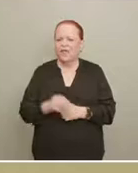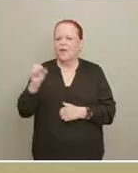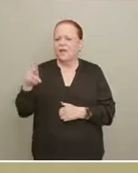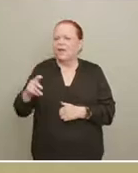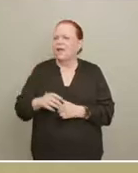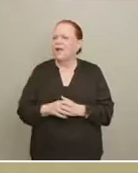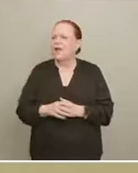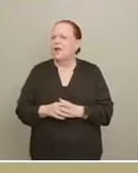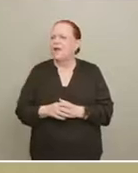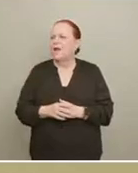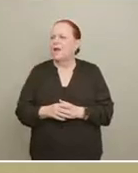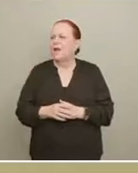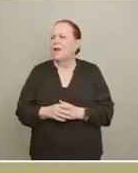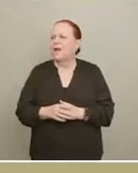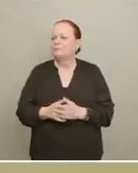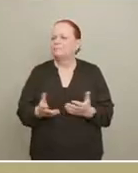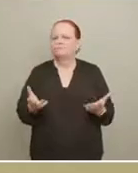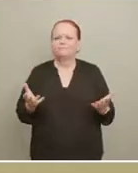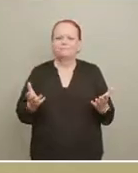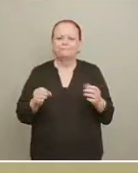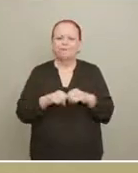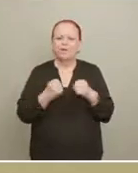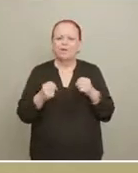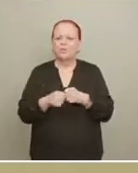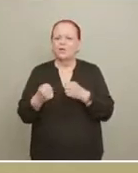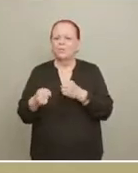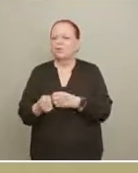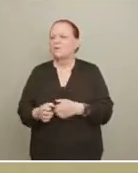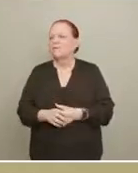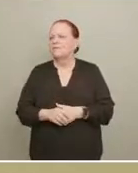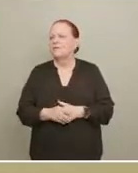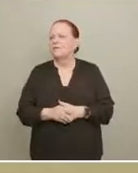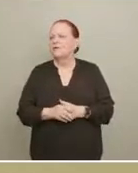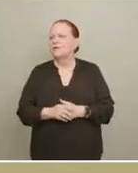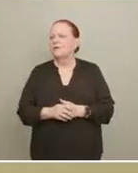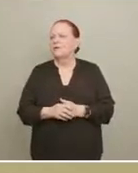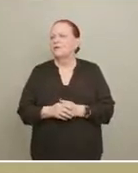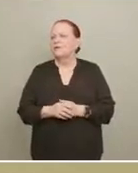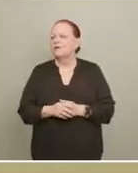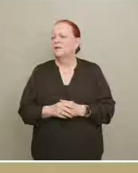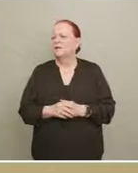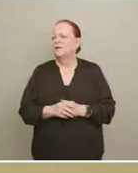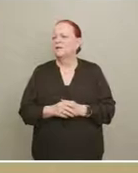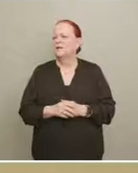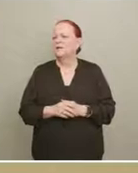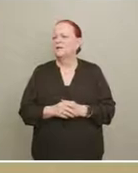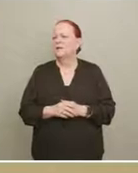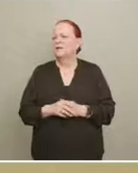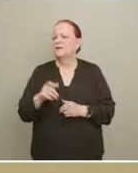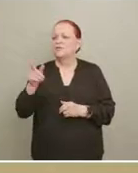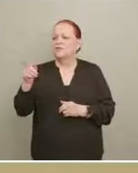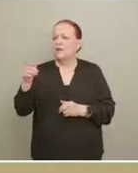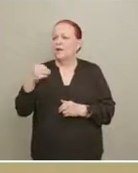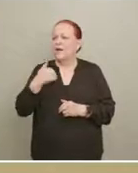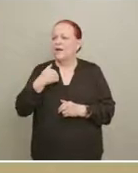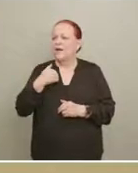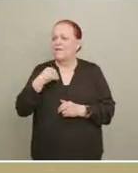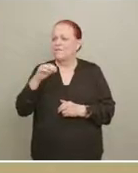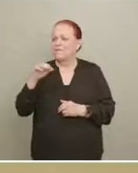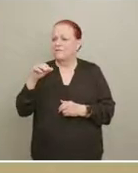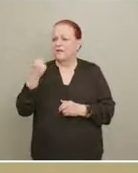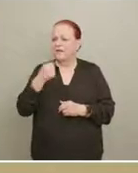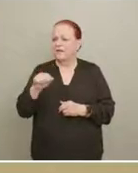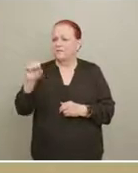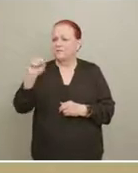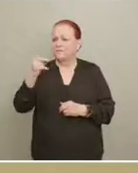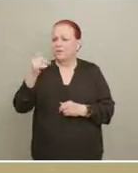Okay. And just a heads up, I'm hearing my... We're having a little bit of an echo, but we're going to try to have to work through it. So if you do have the speaker on anywhere else, can you turn down that speaker